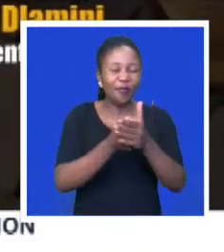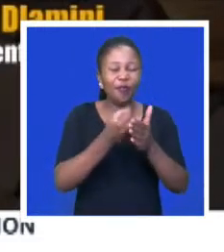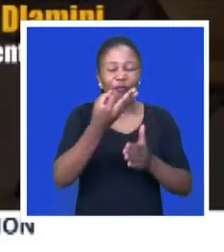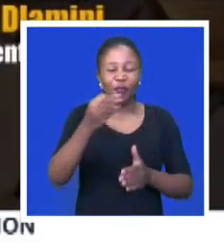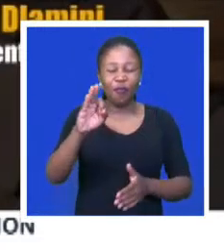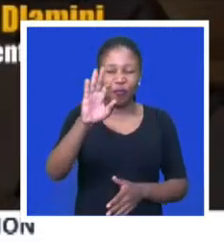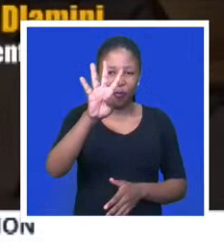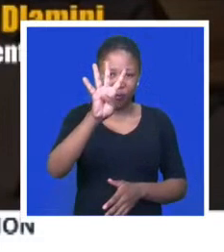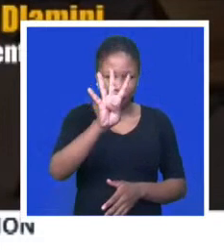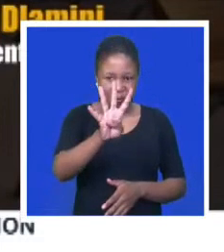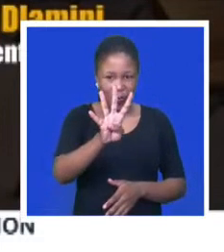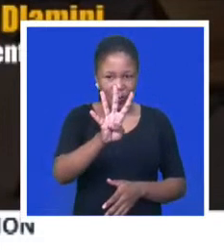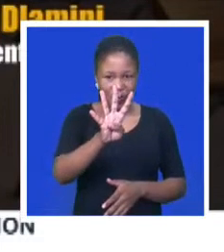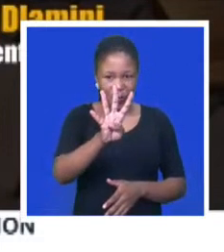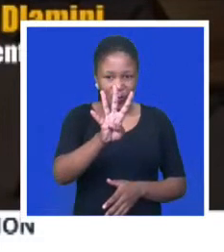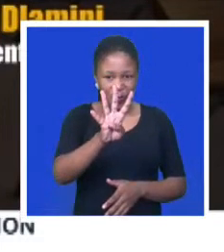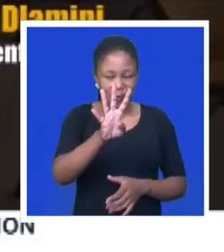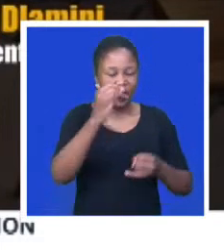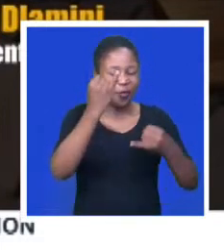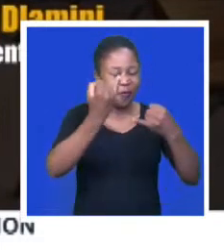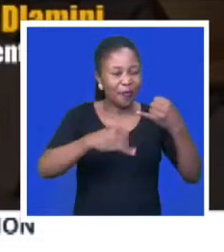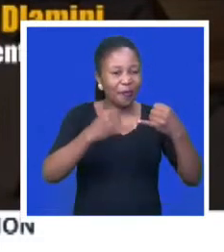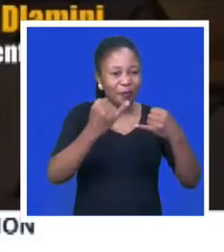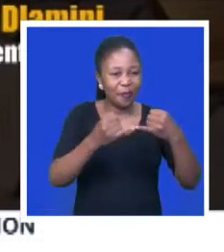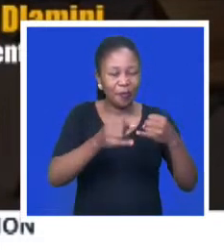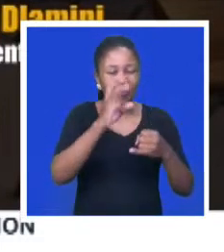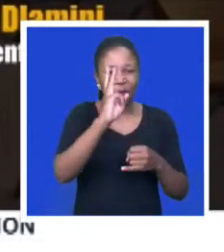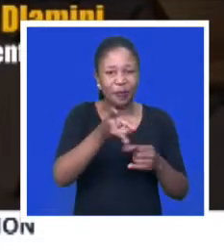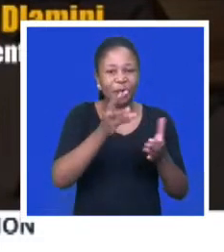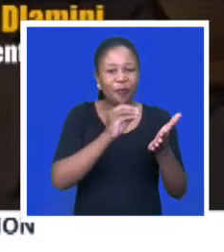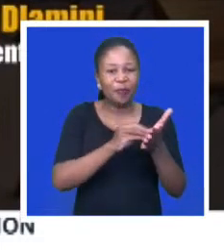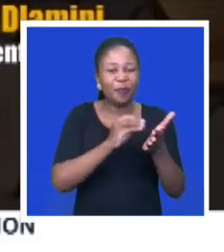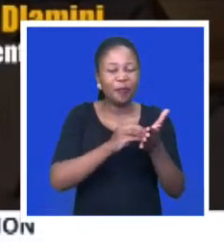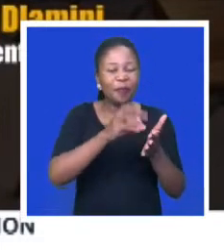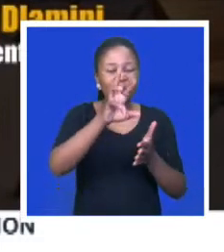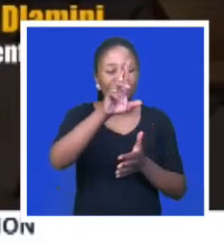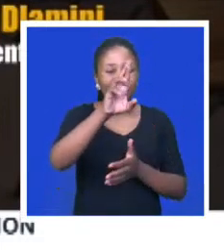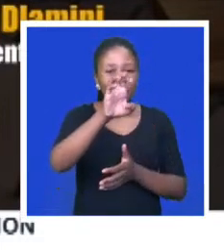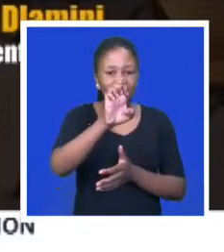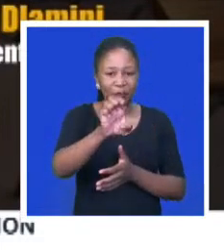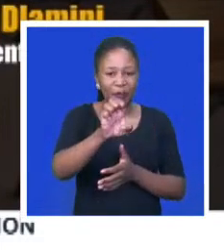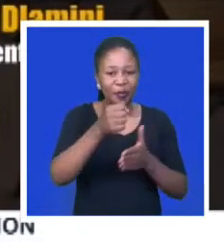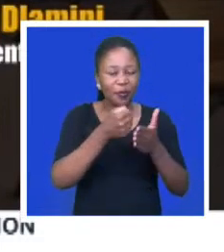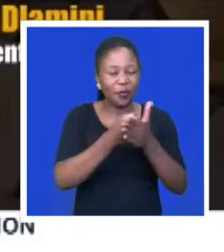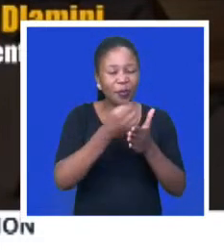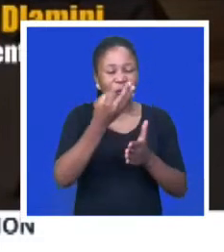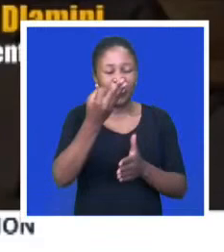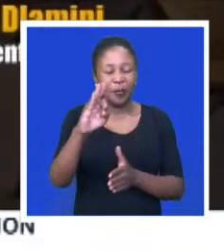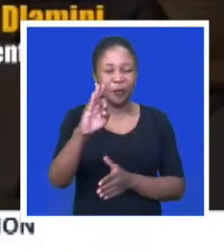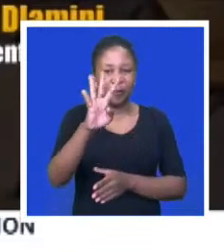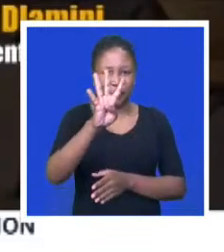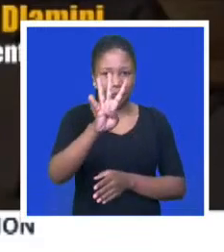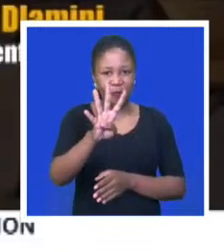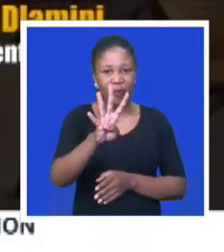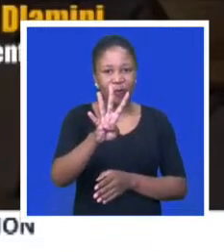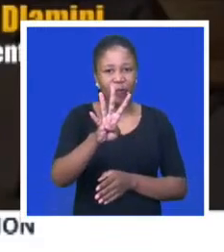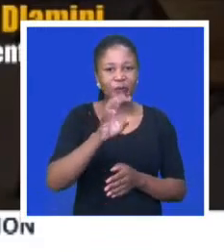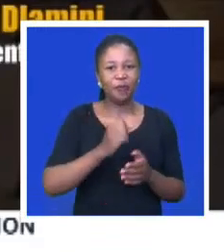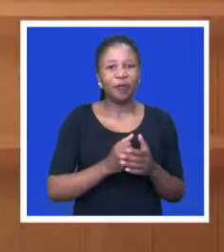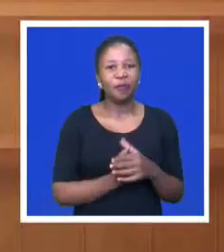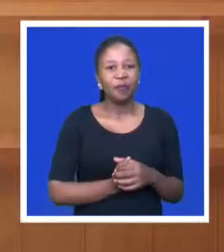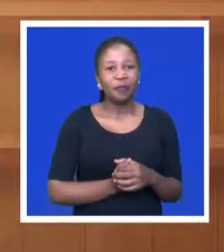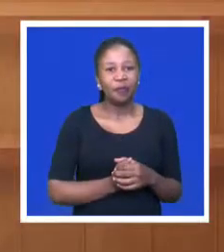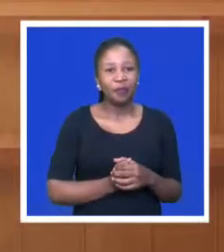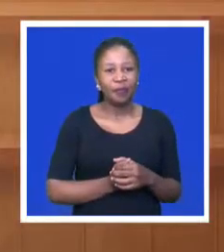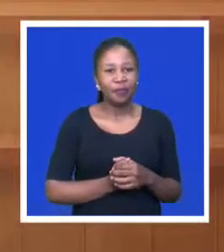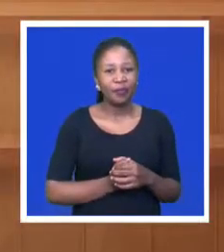form 4s. And the last subject for the day is religious education for the form 4s from 4:30 p.m. until